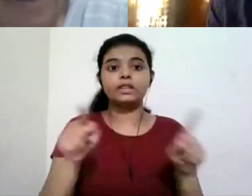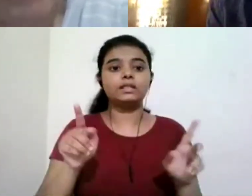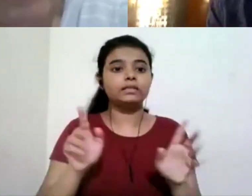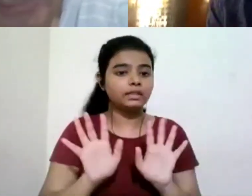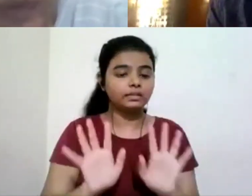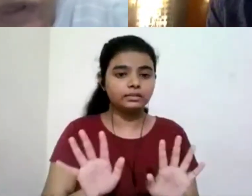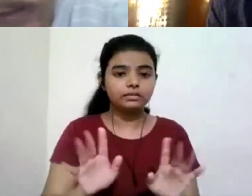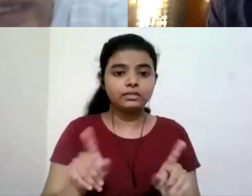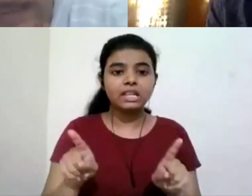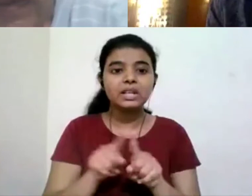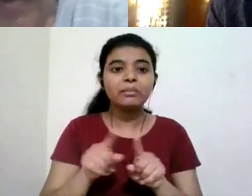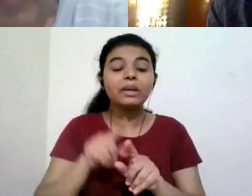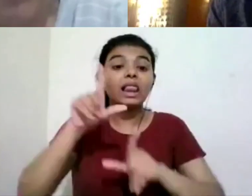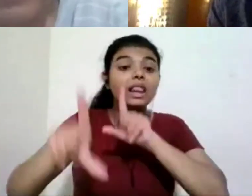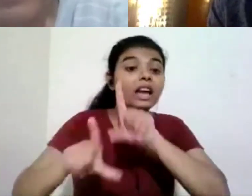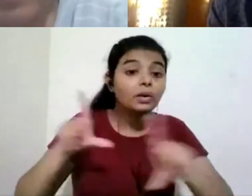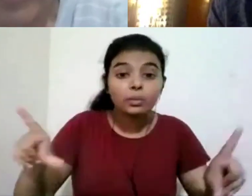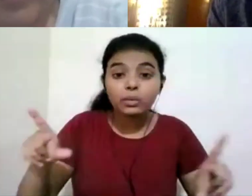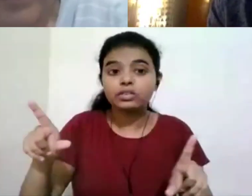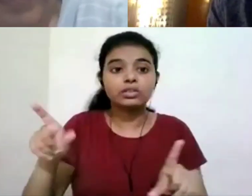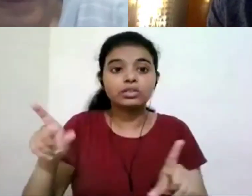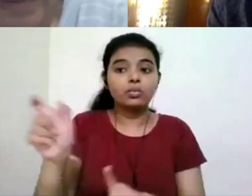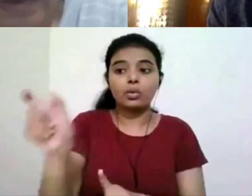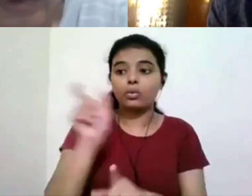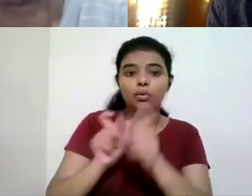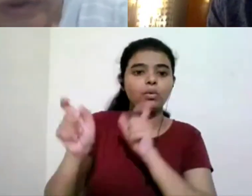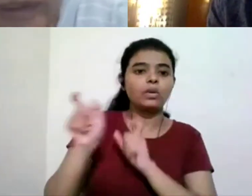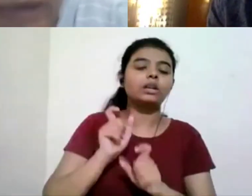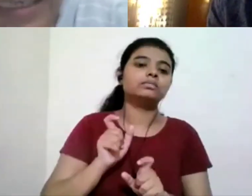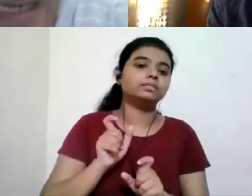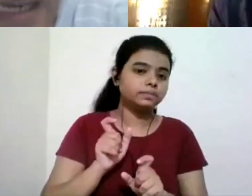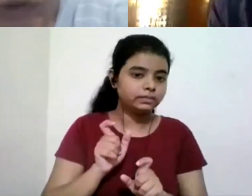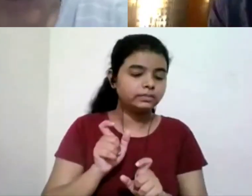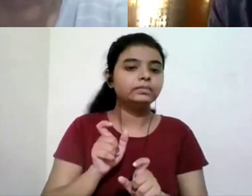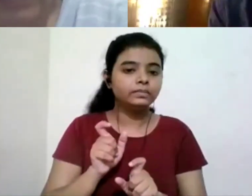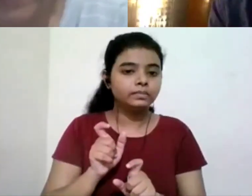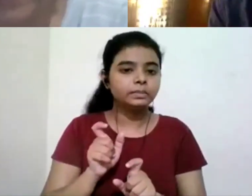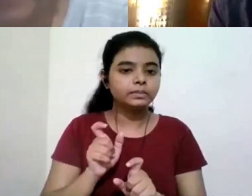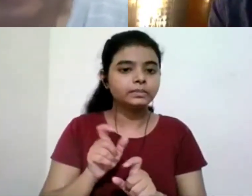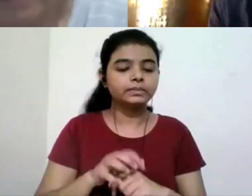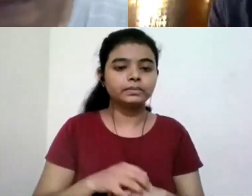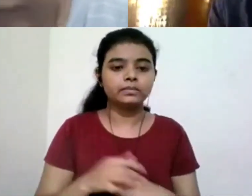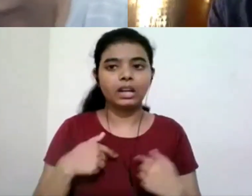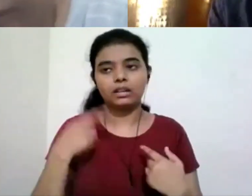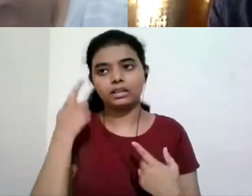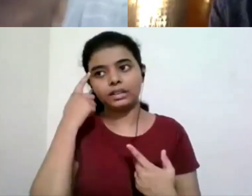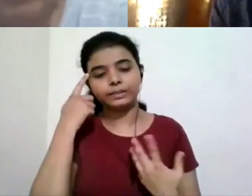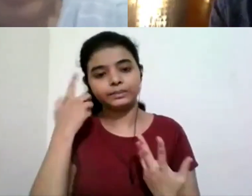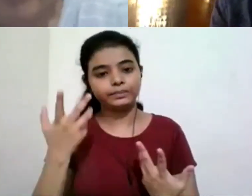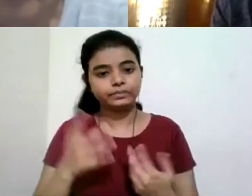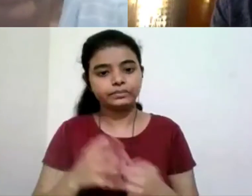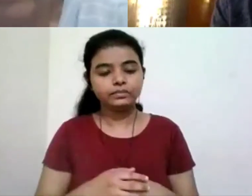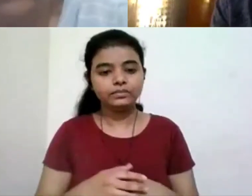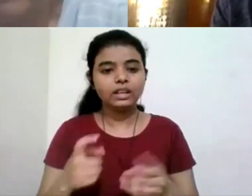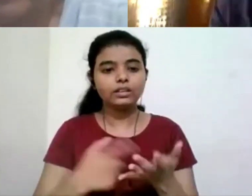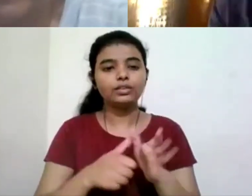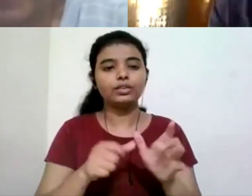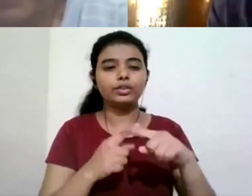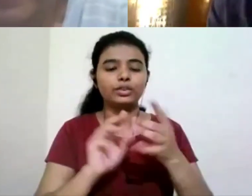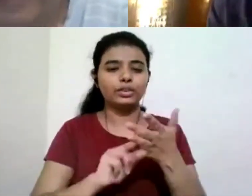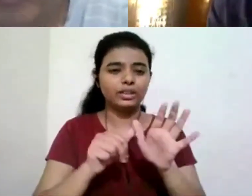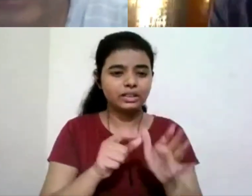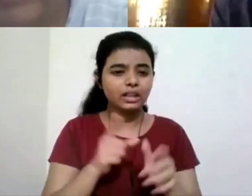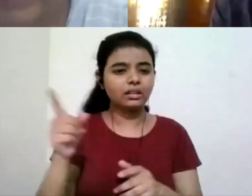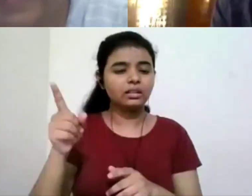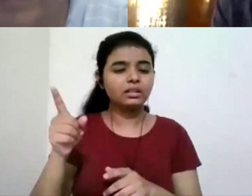the bhasha in which it came in was offensive. You didn't much care, you know, it's like, I think Ratna Kapoor in her Subversive